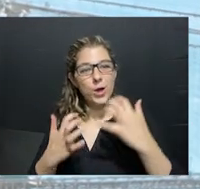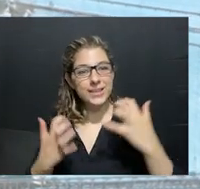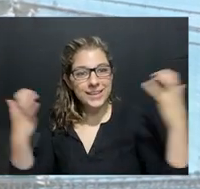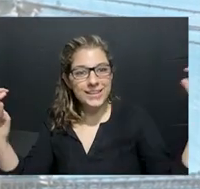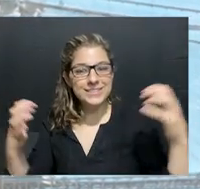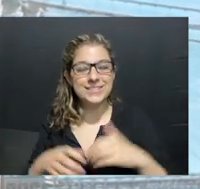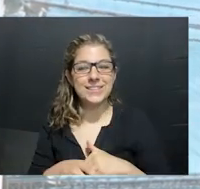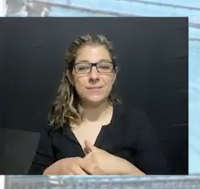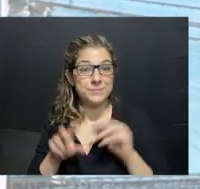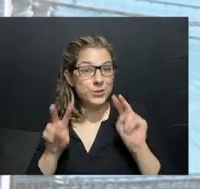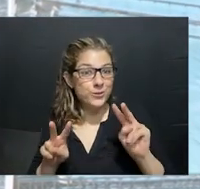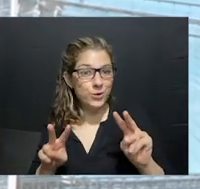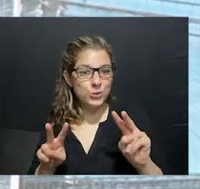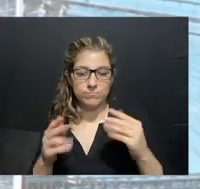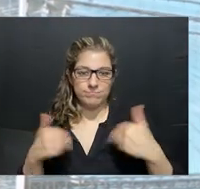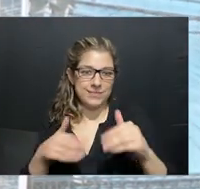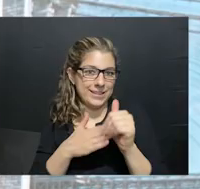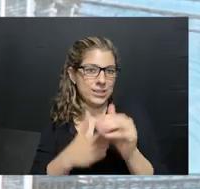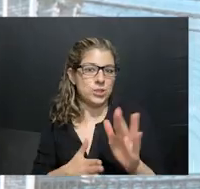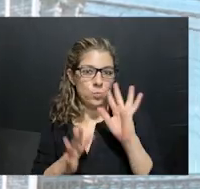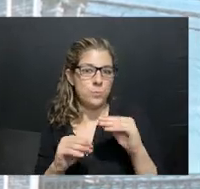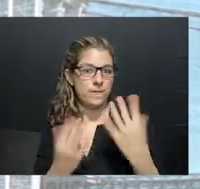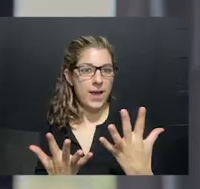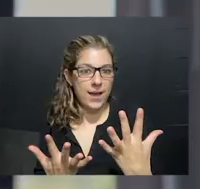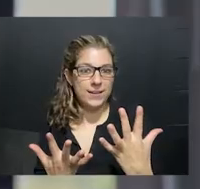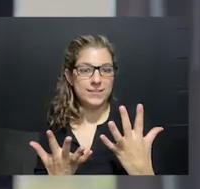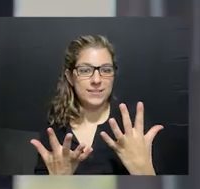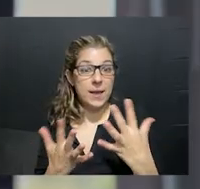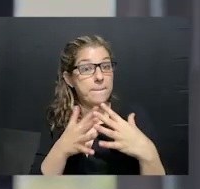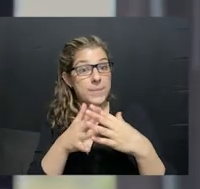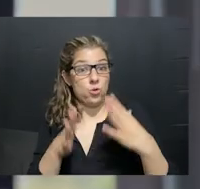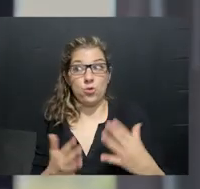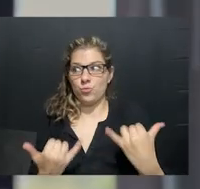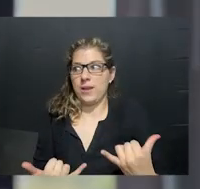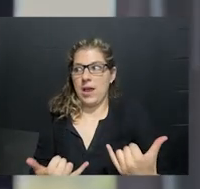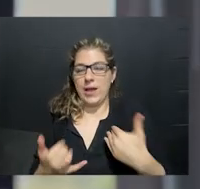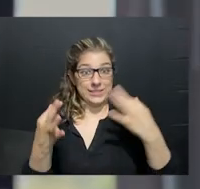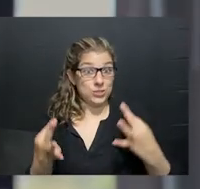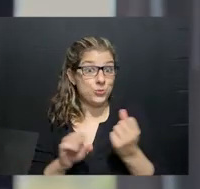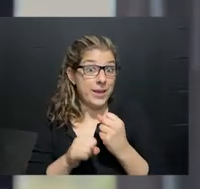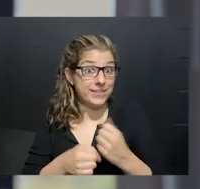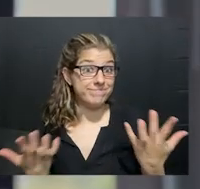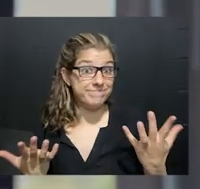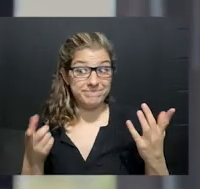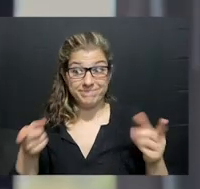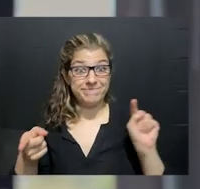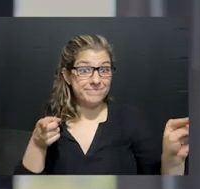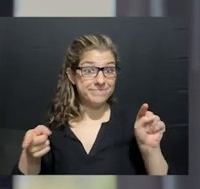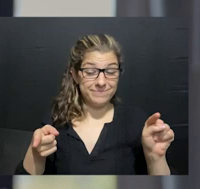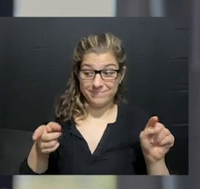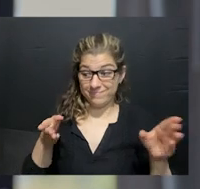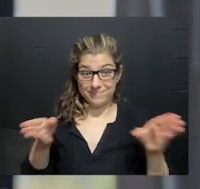audience. And I'm looking forward to the tremendous leadership that you're going to provide. America's at a crossroads right now. We can